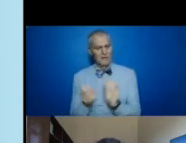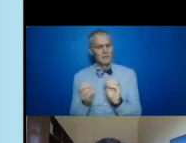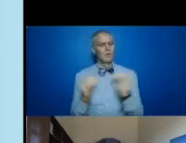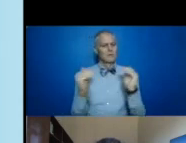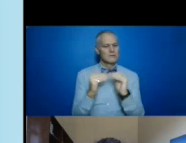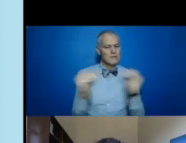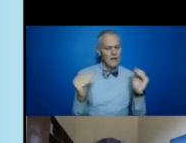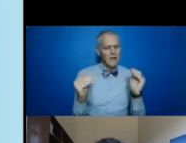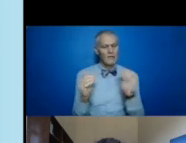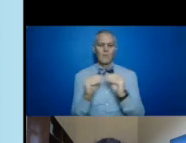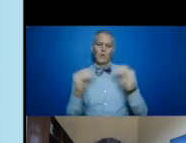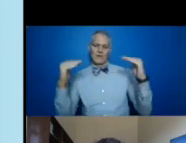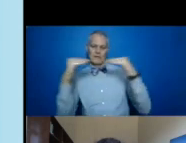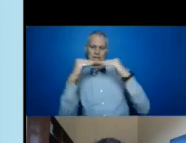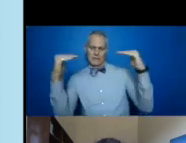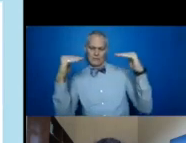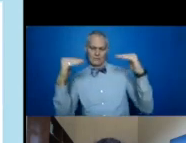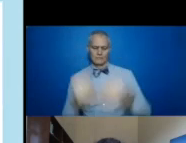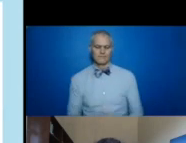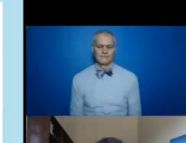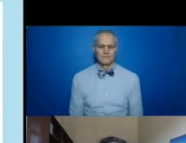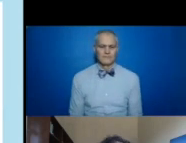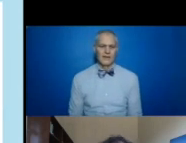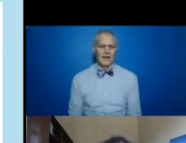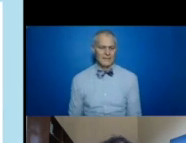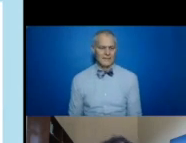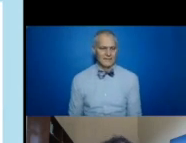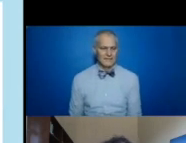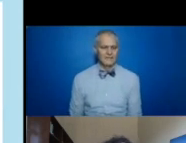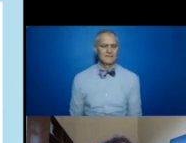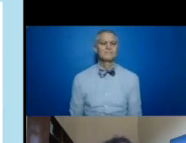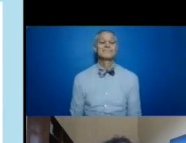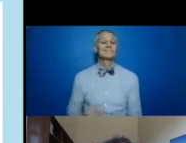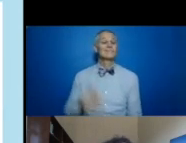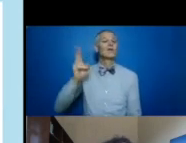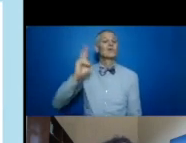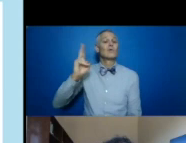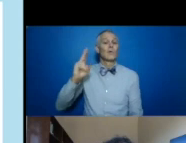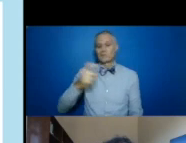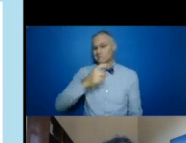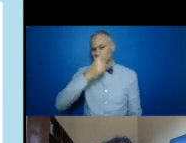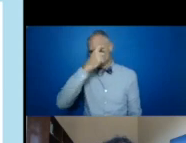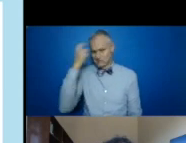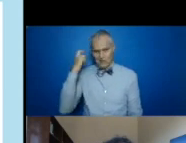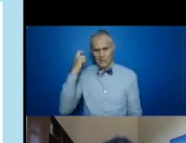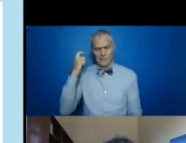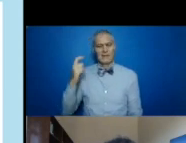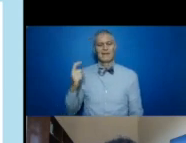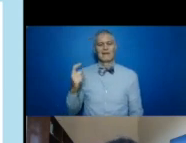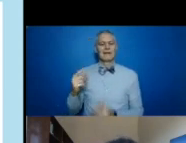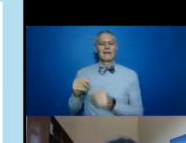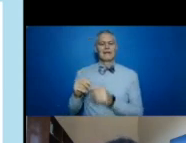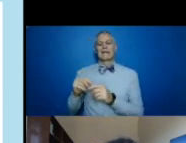equitable society. And those historical traumas, the legacy and aftermath. Legacy, just